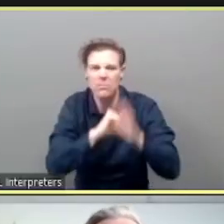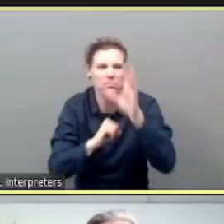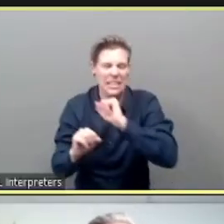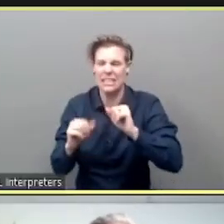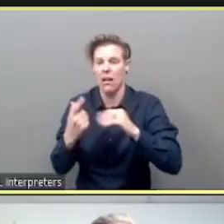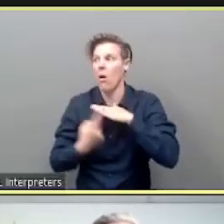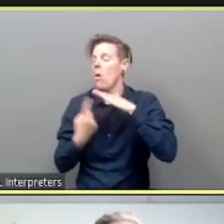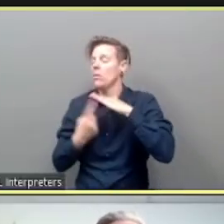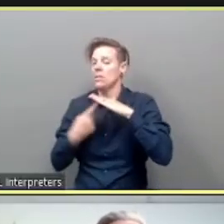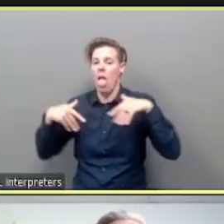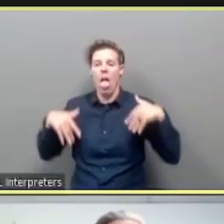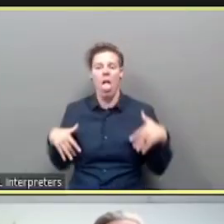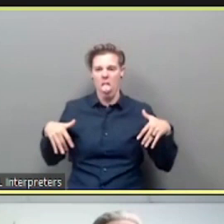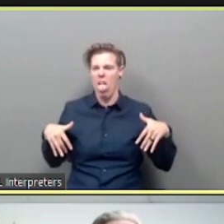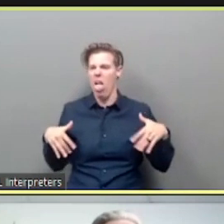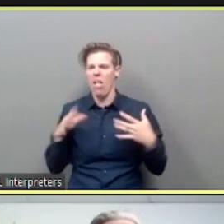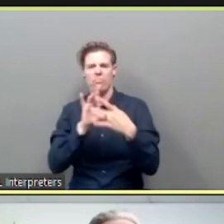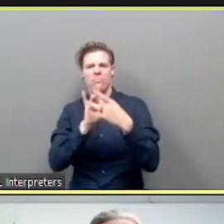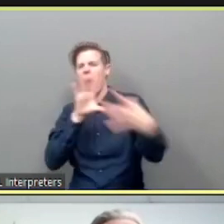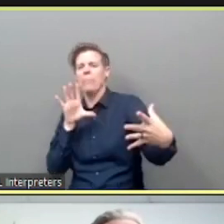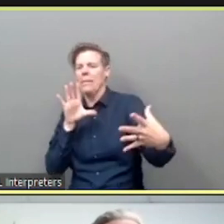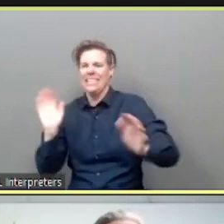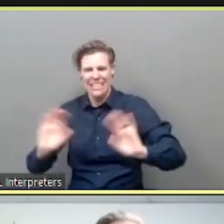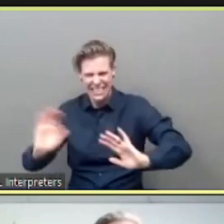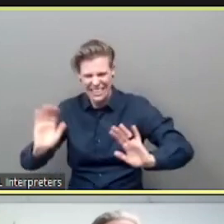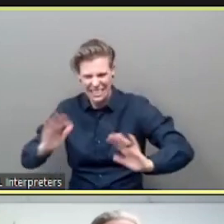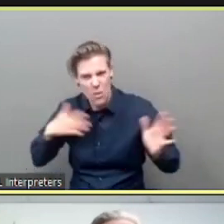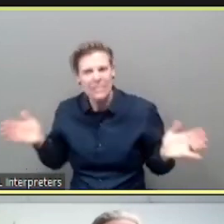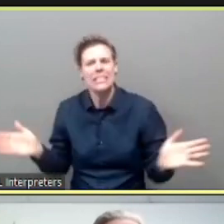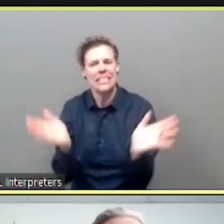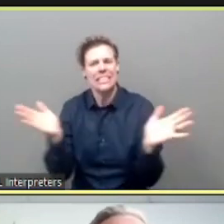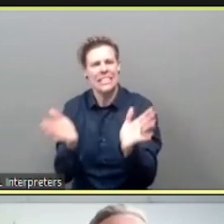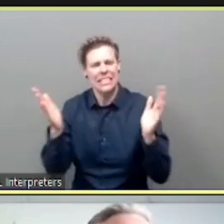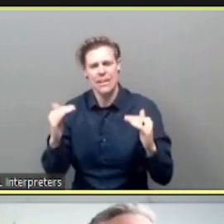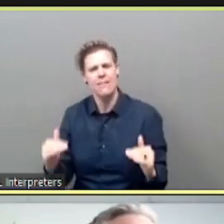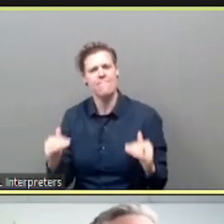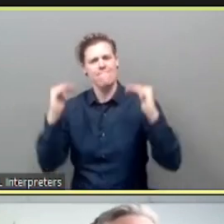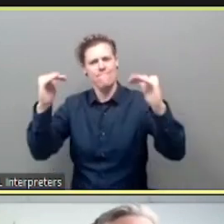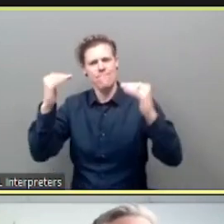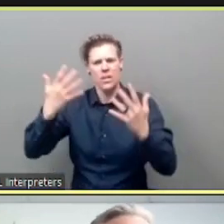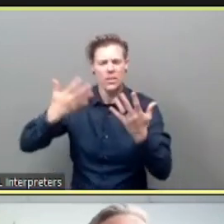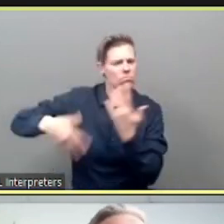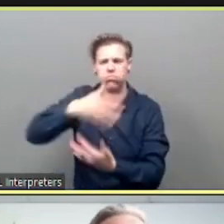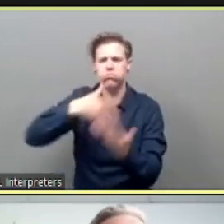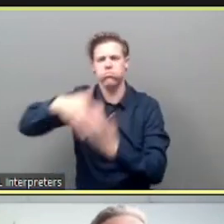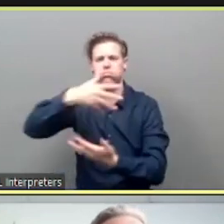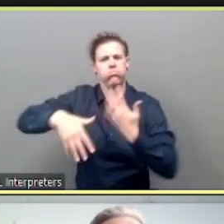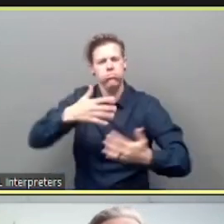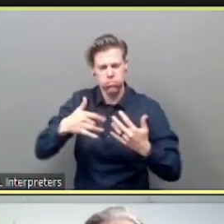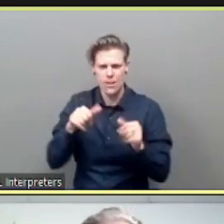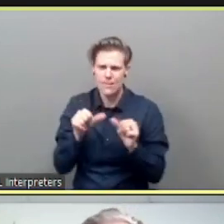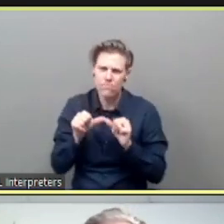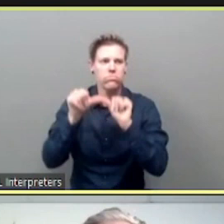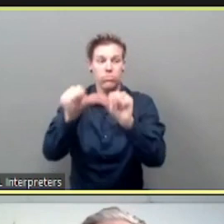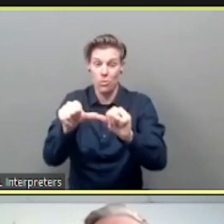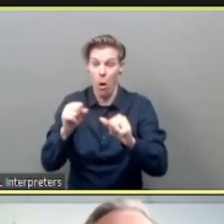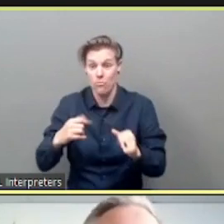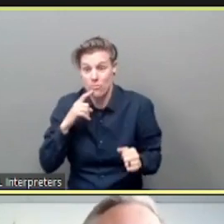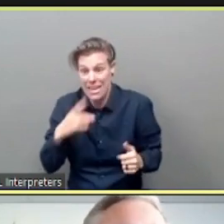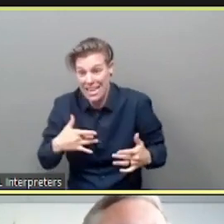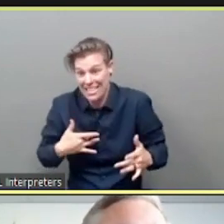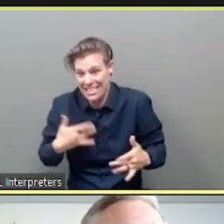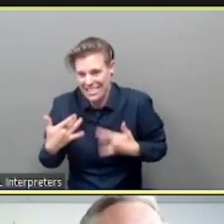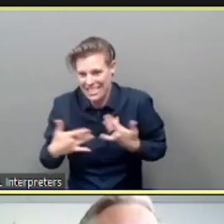safely with this advanced testing program. I think there's a lot of excitement out there, but we want to take the time to get people trained so we